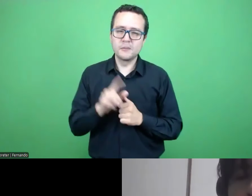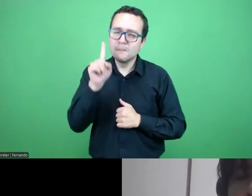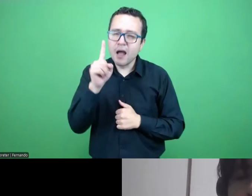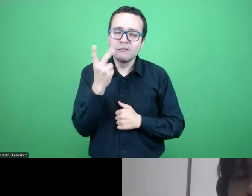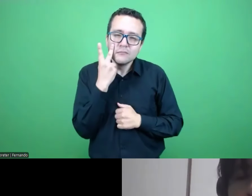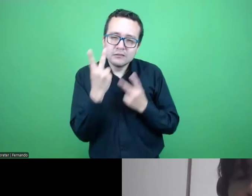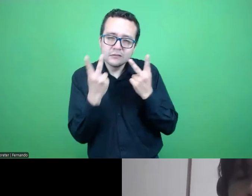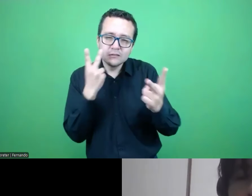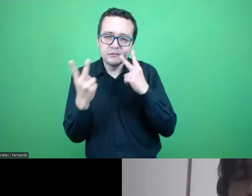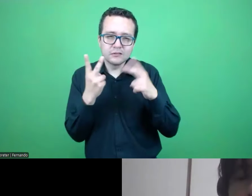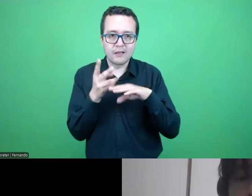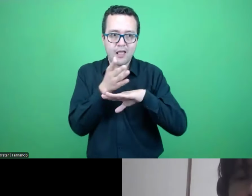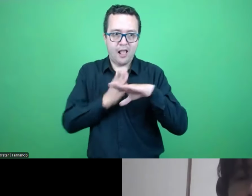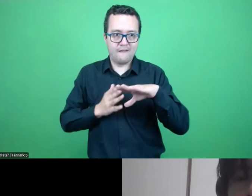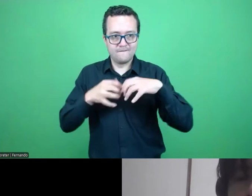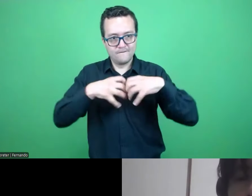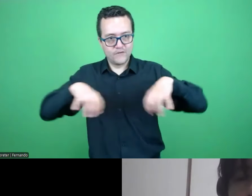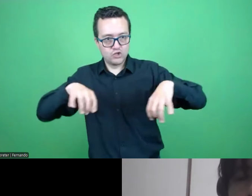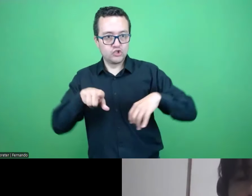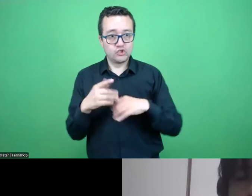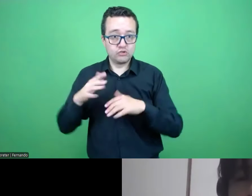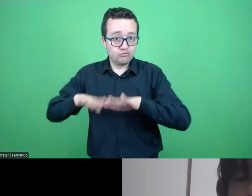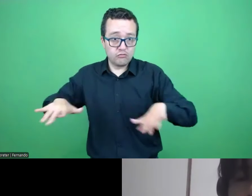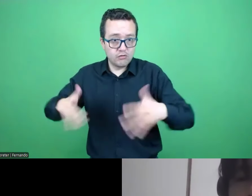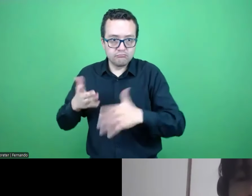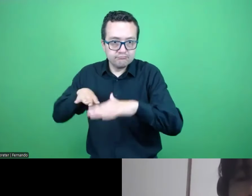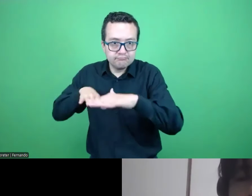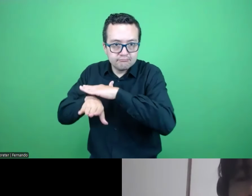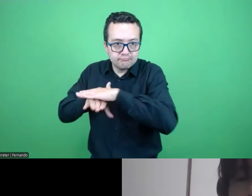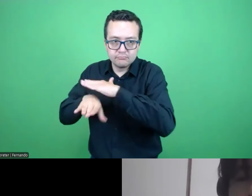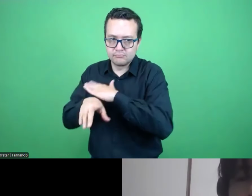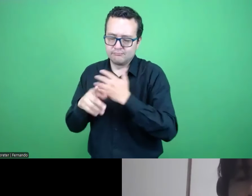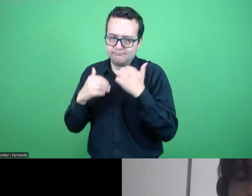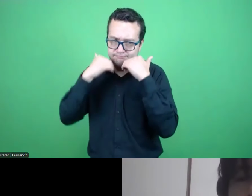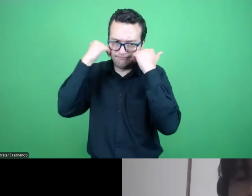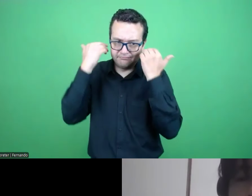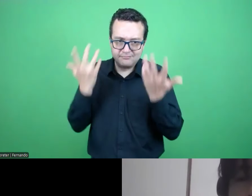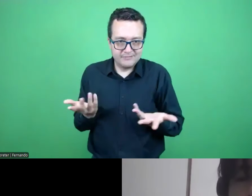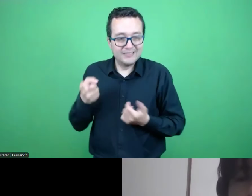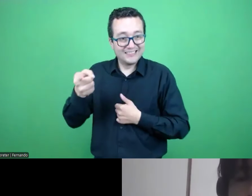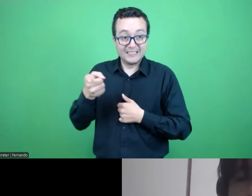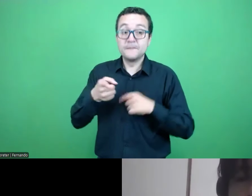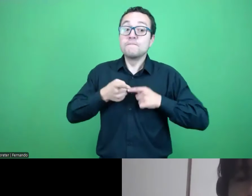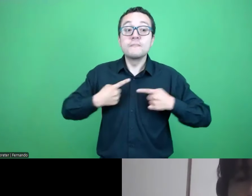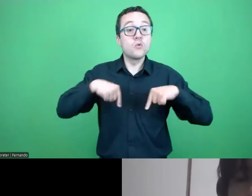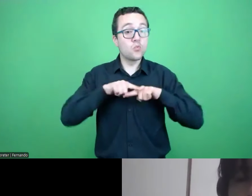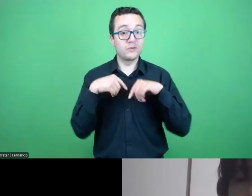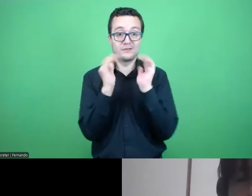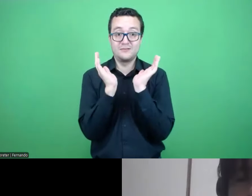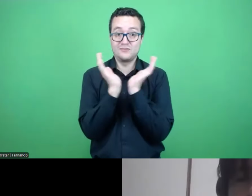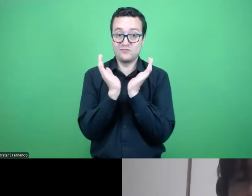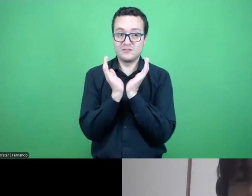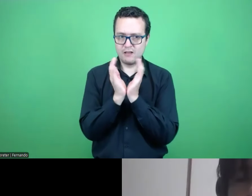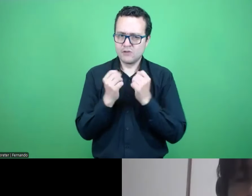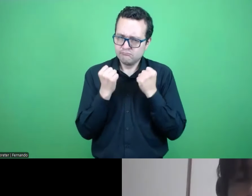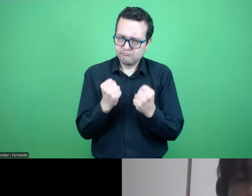have a very strong education strategy that is putting children with disabilities in the center.